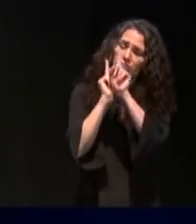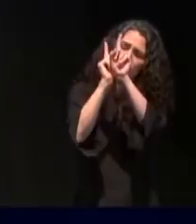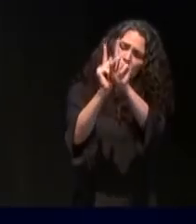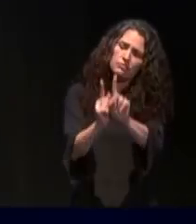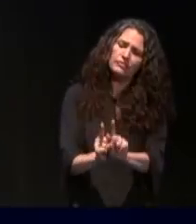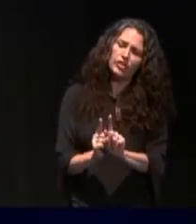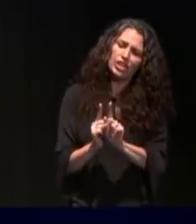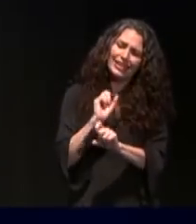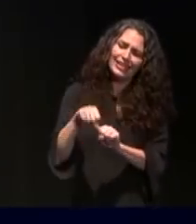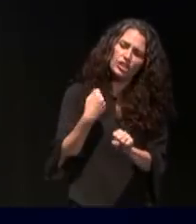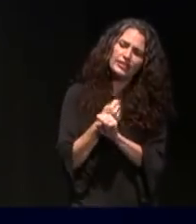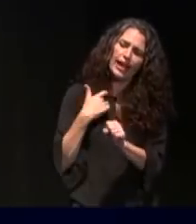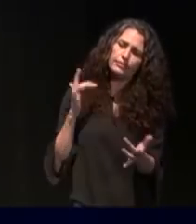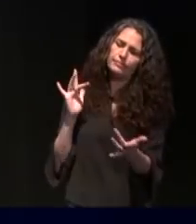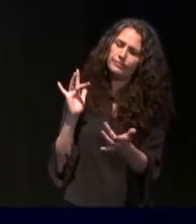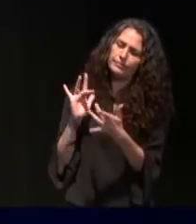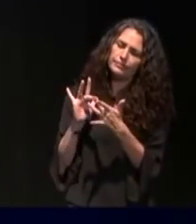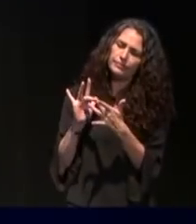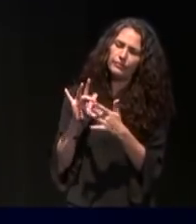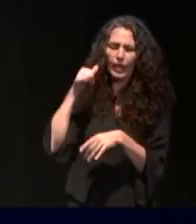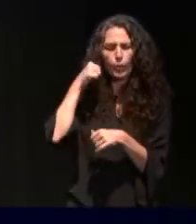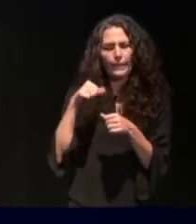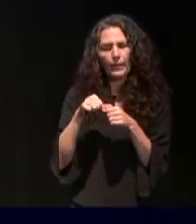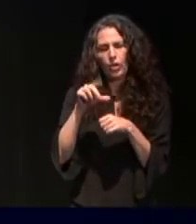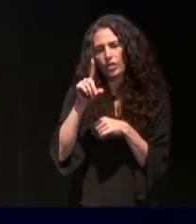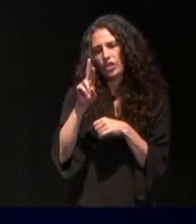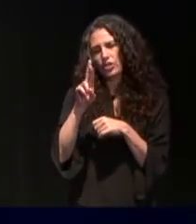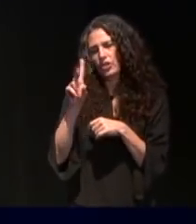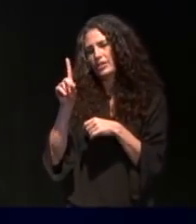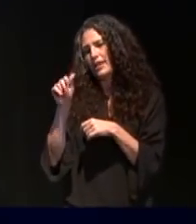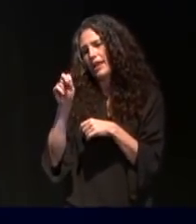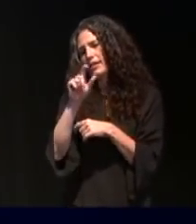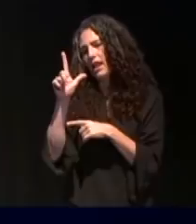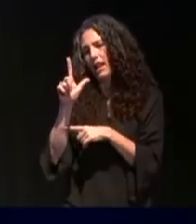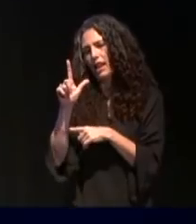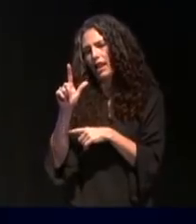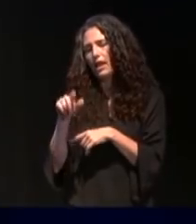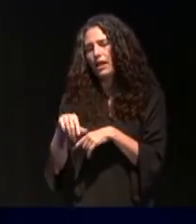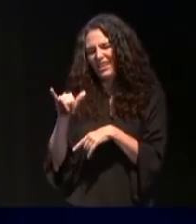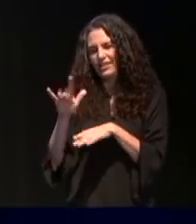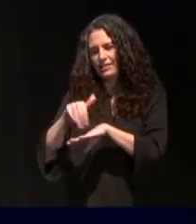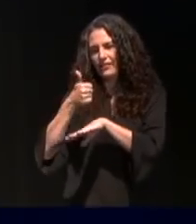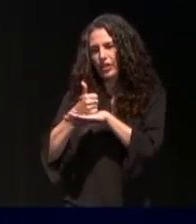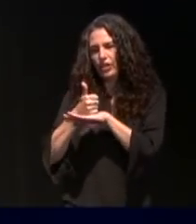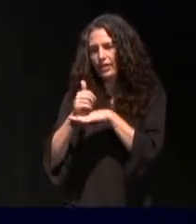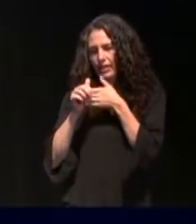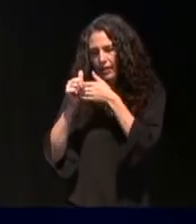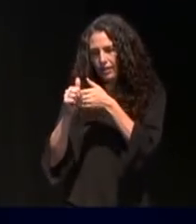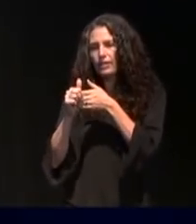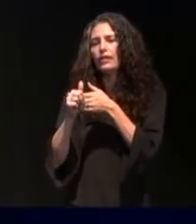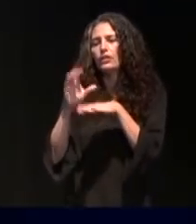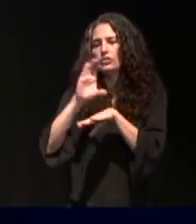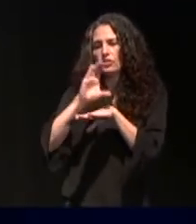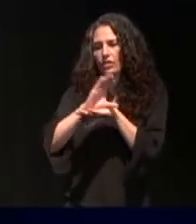I tap into. I can remember with Dr. Daniel L. Morgan, the founder of the Guidance Church of Religious Science. I can remember